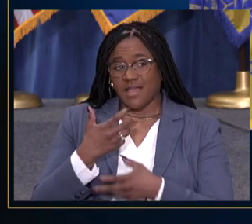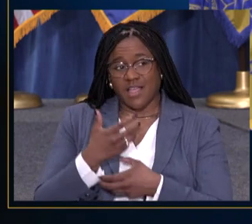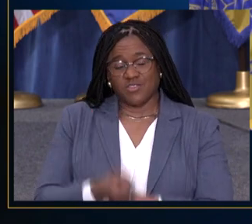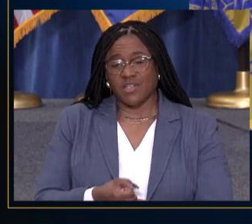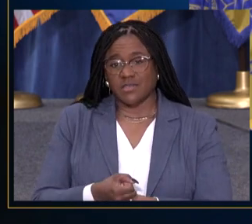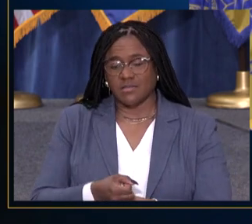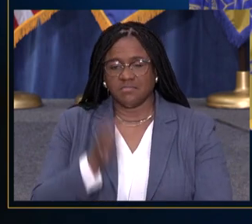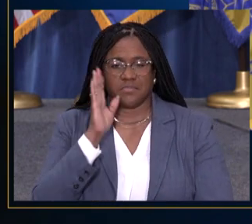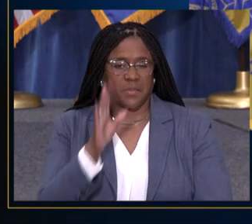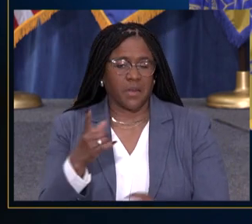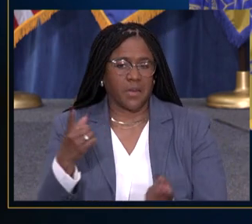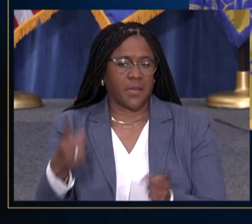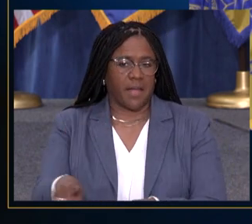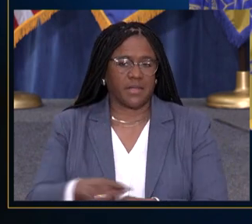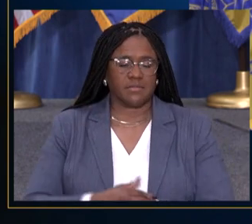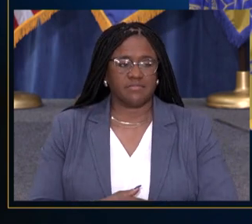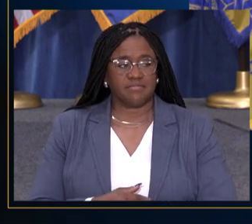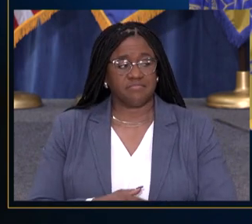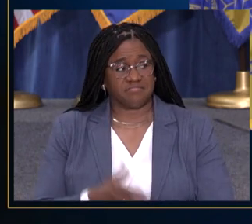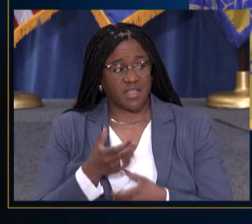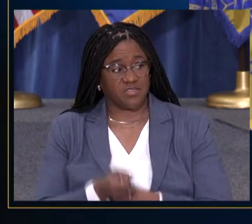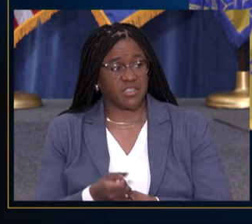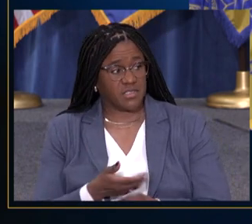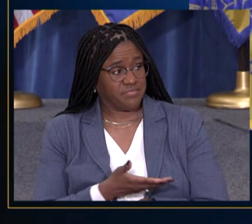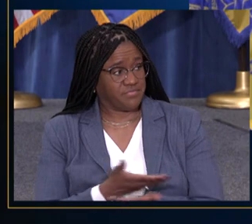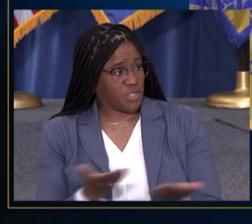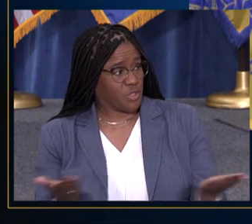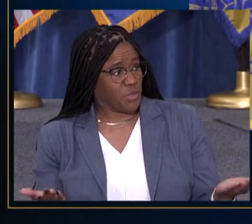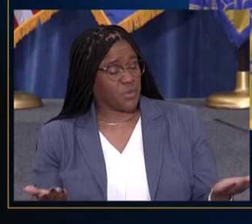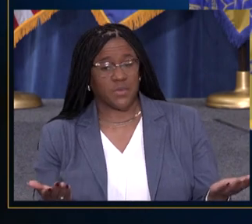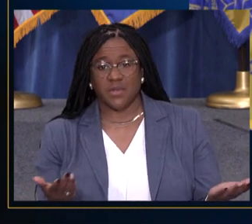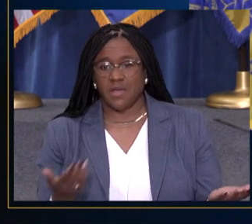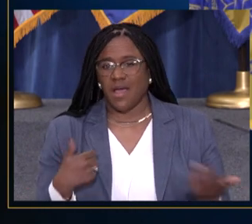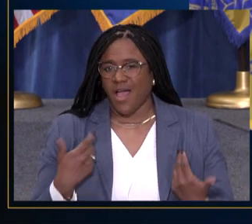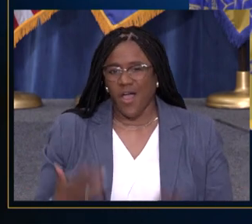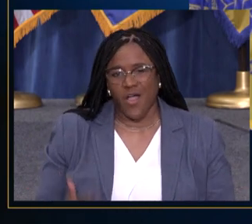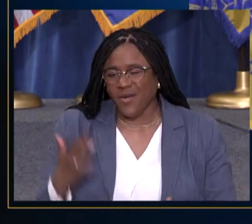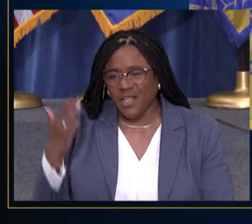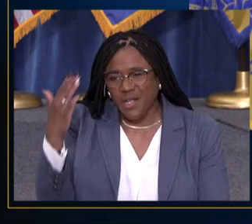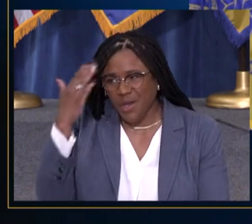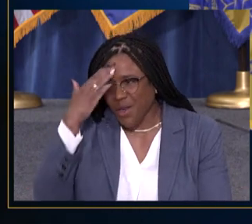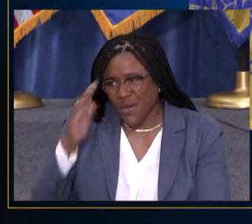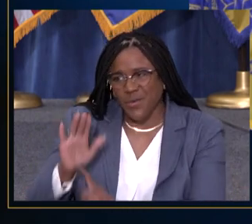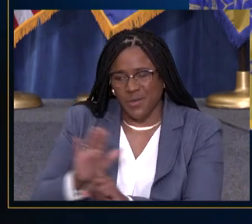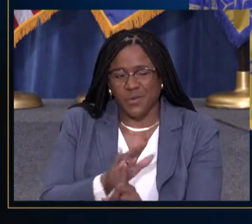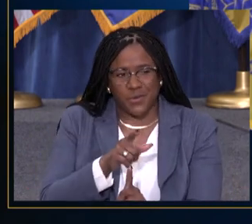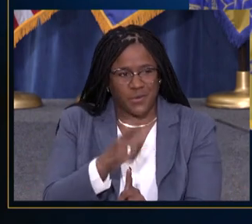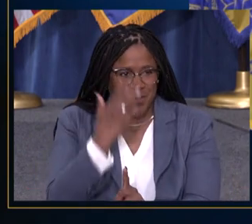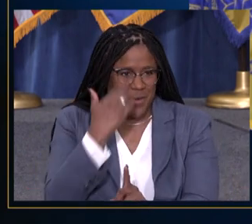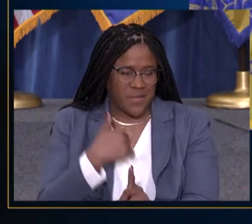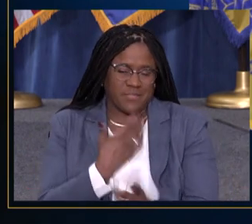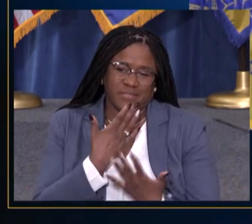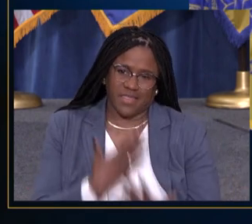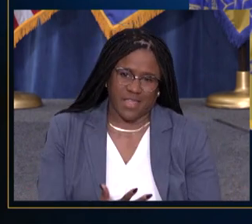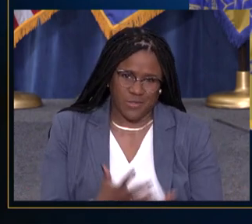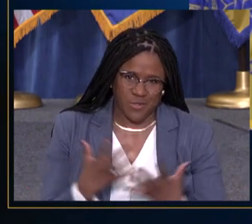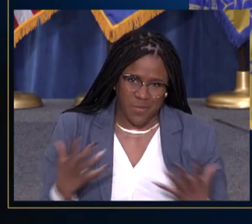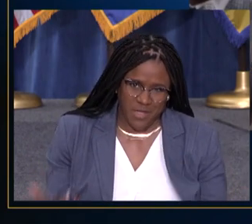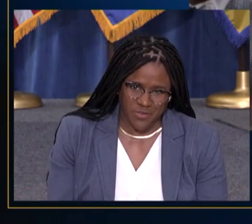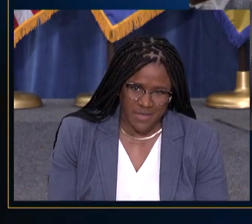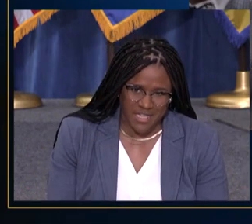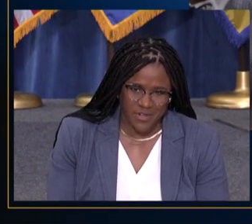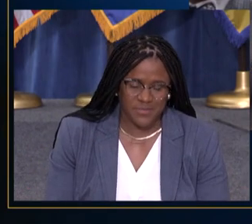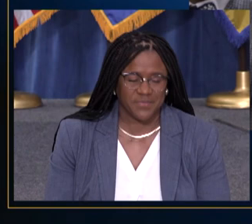it's going to happen, because I trust you, because as I said, I know you and you know me. Thank you very much for being here today.